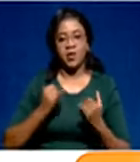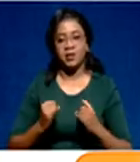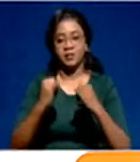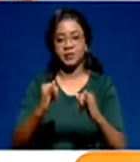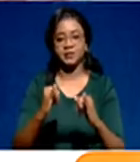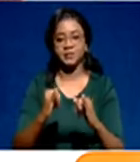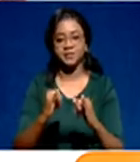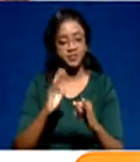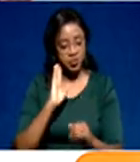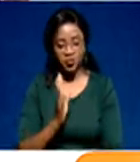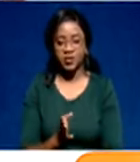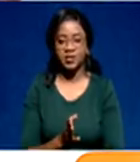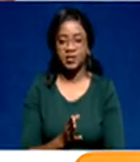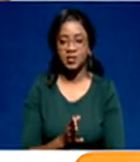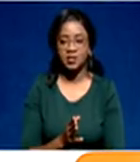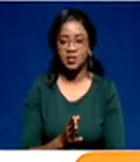We will.